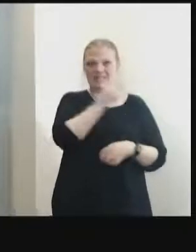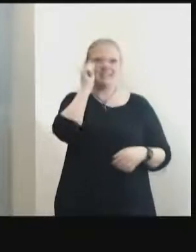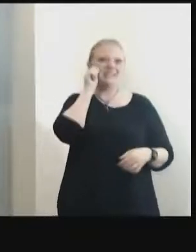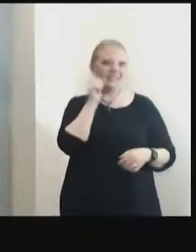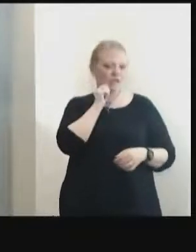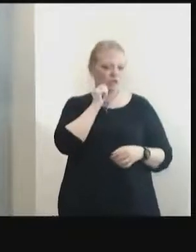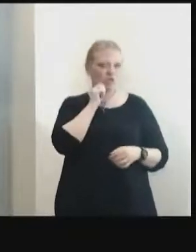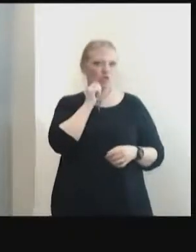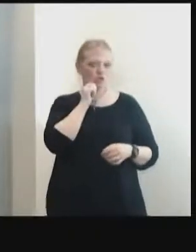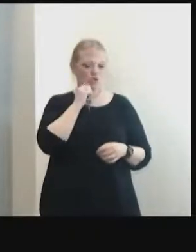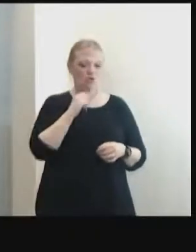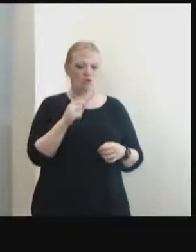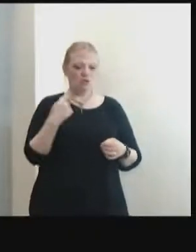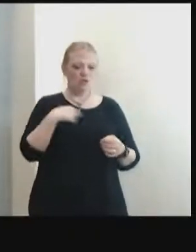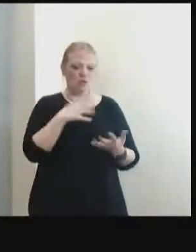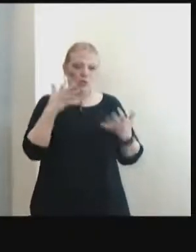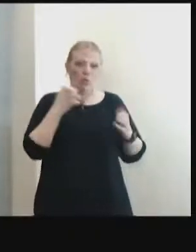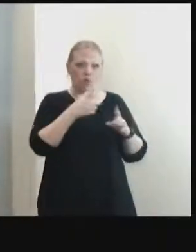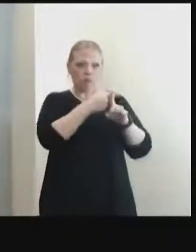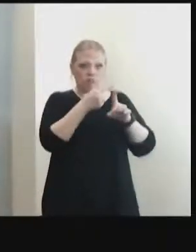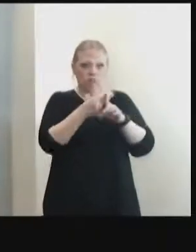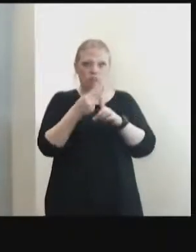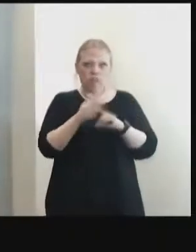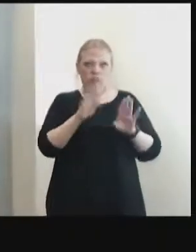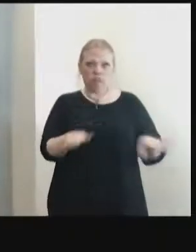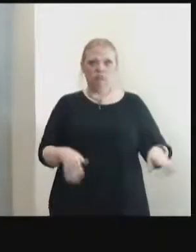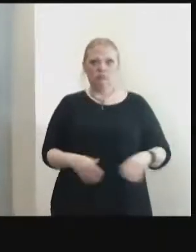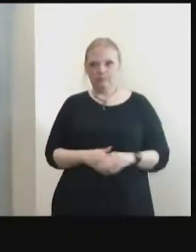clinics, and we want to vaccinate these children.